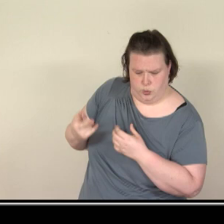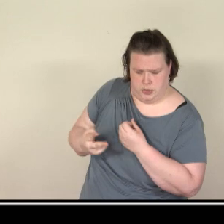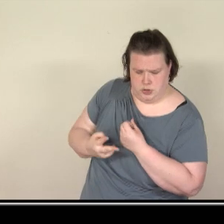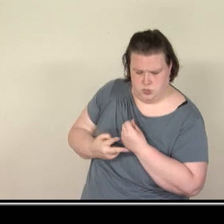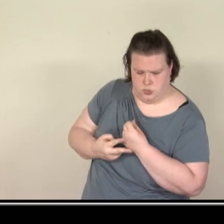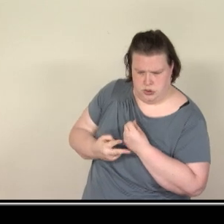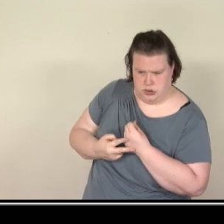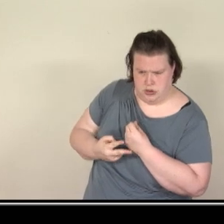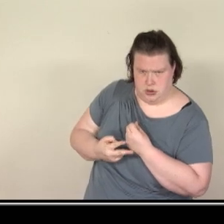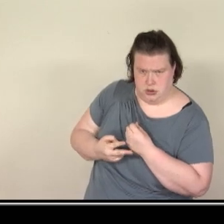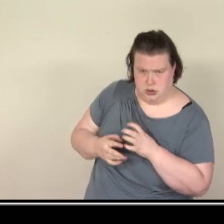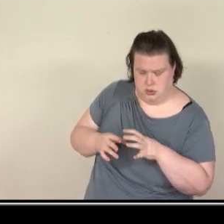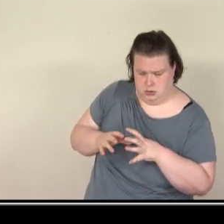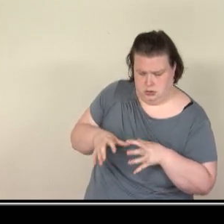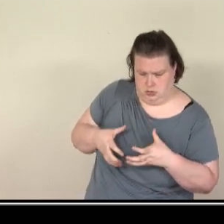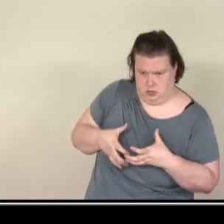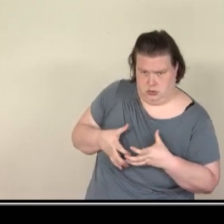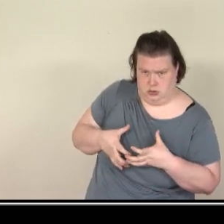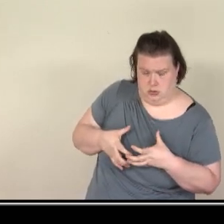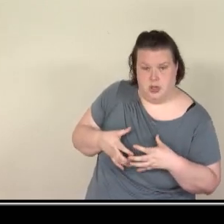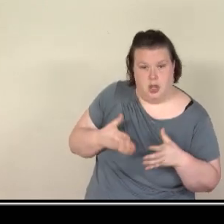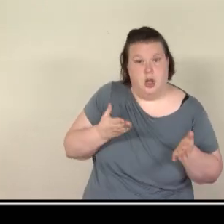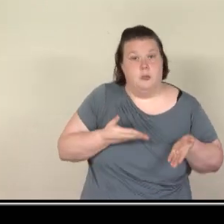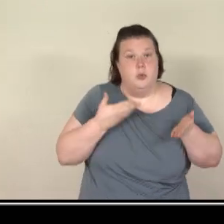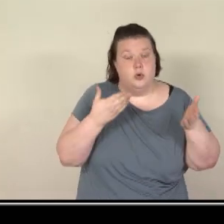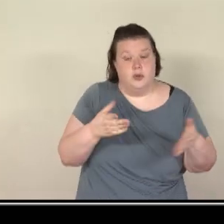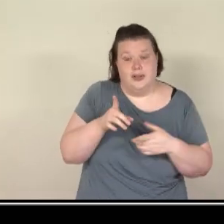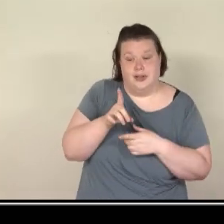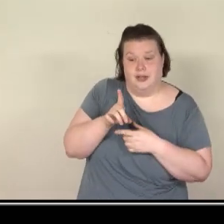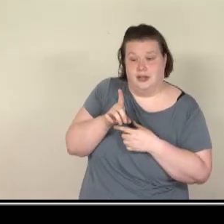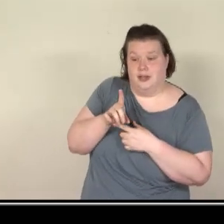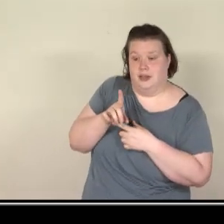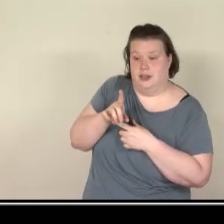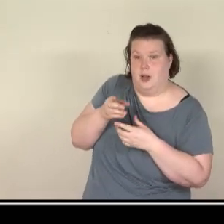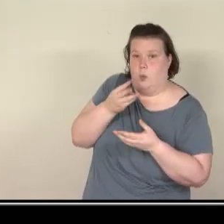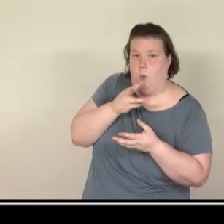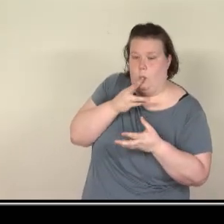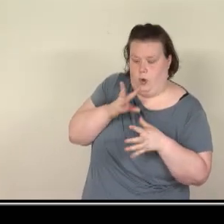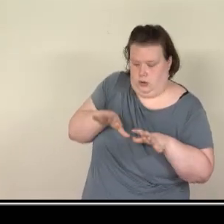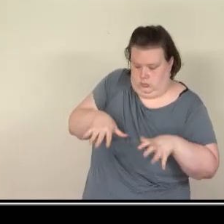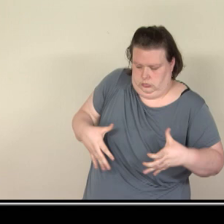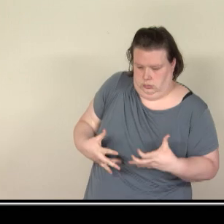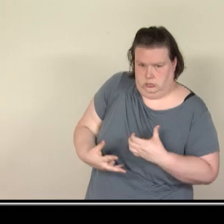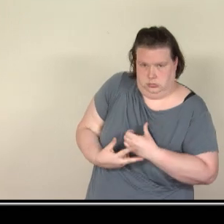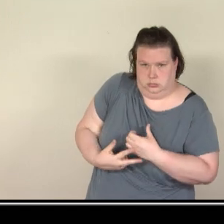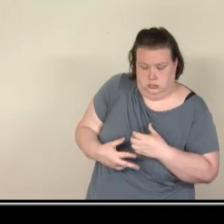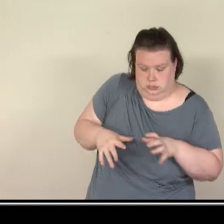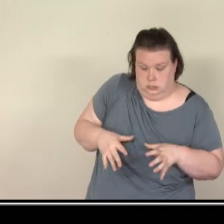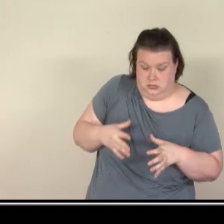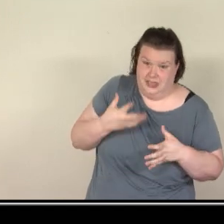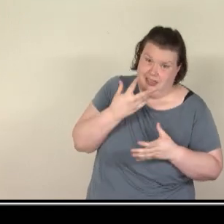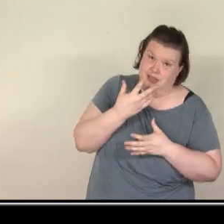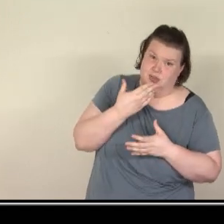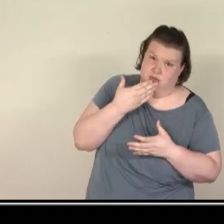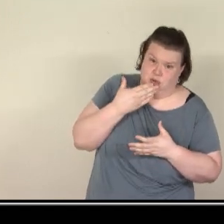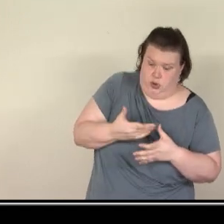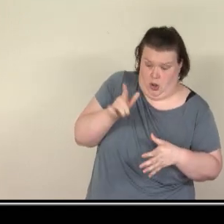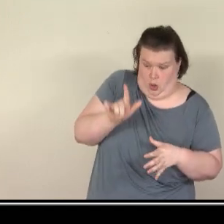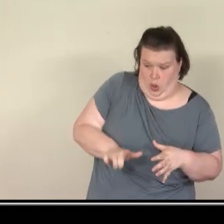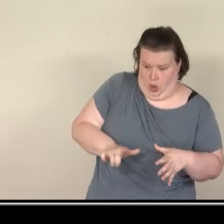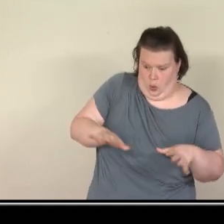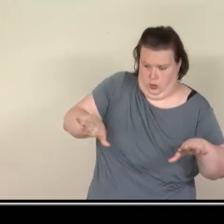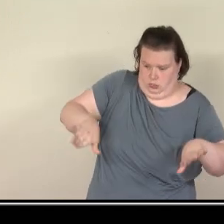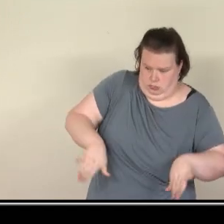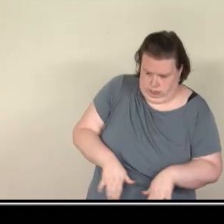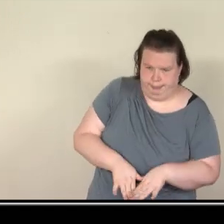Whoa, okay. Correct. This is our proposed location for the detention pond. Actually works super well on both campuses. It's at the low point. Thankfully, we don't have to